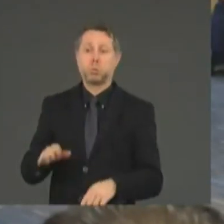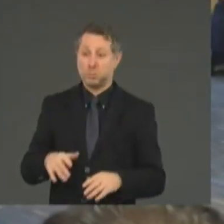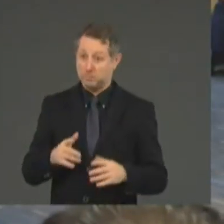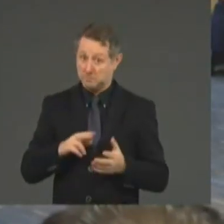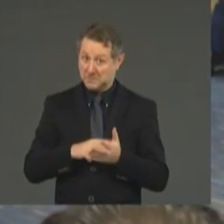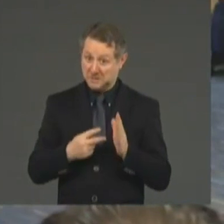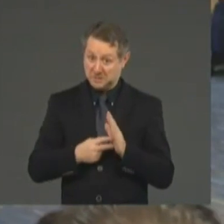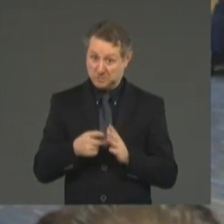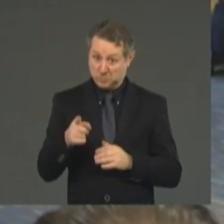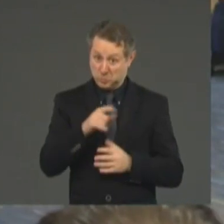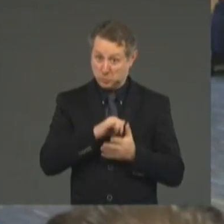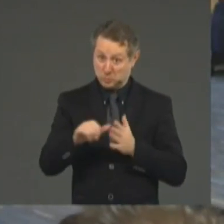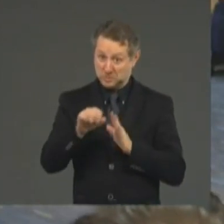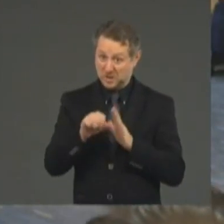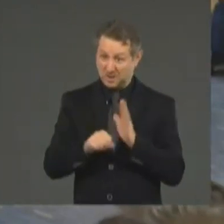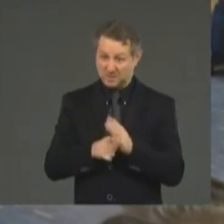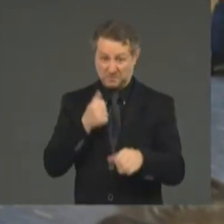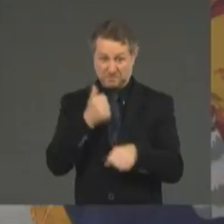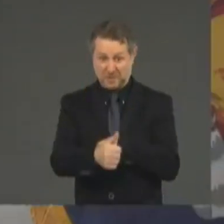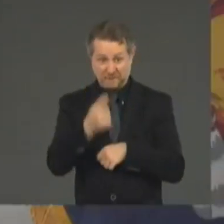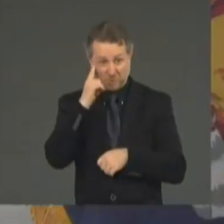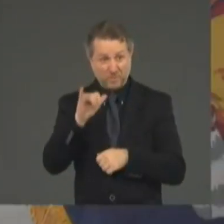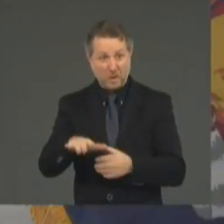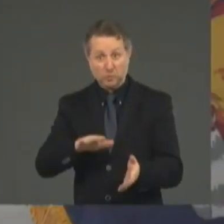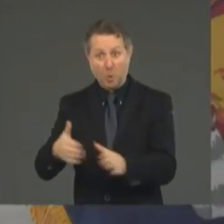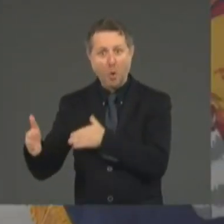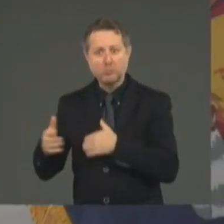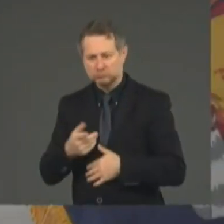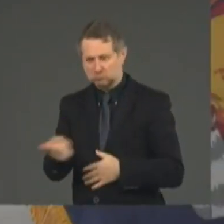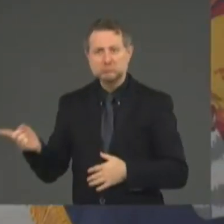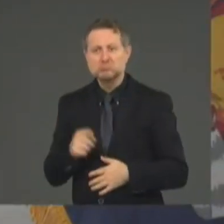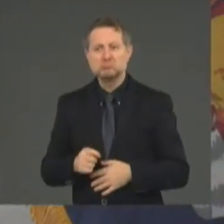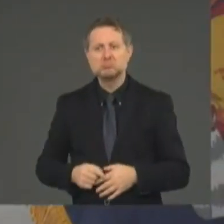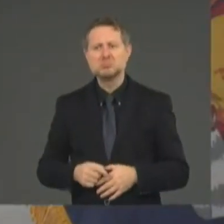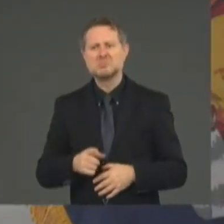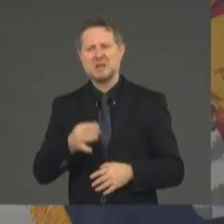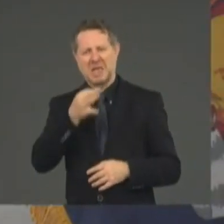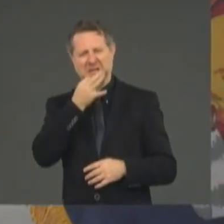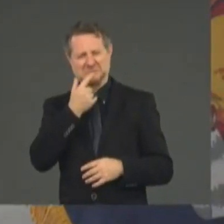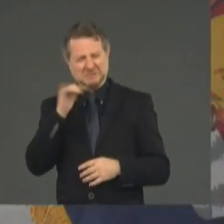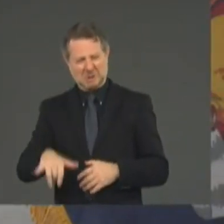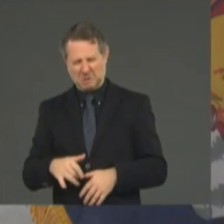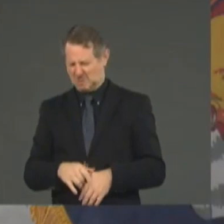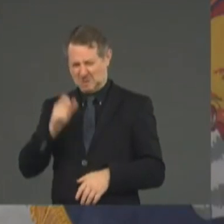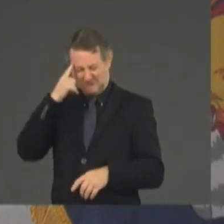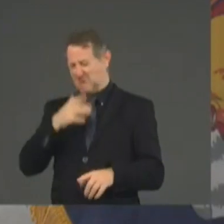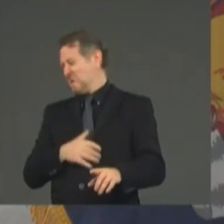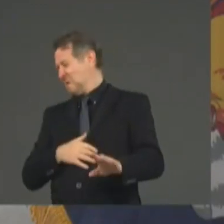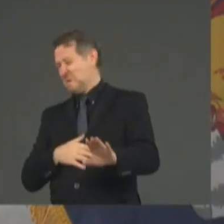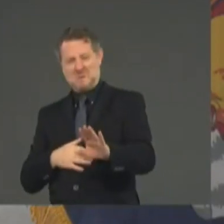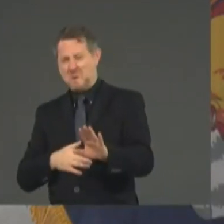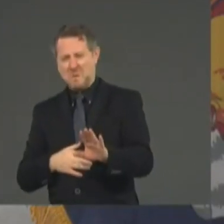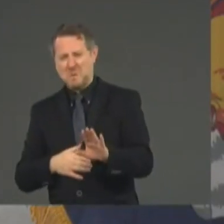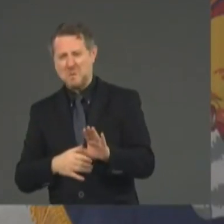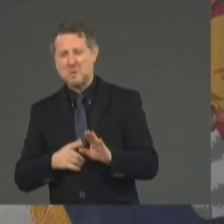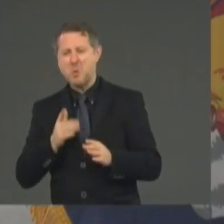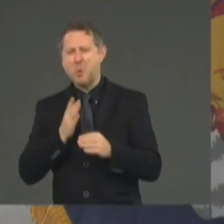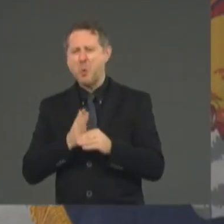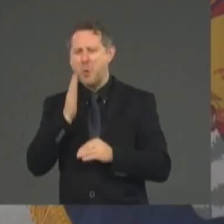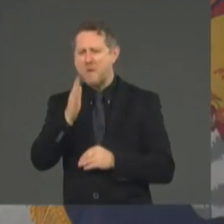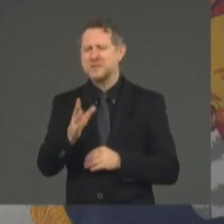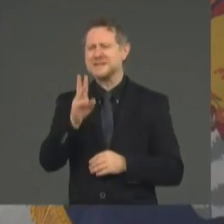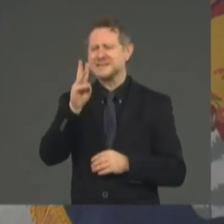for what happened? Yeah, I don't believe that experts would say that. You know, we have over 600 nursing